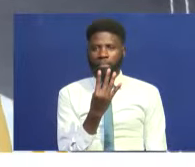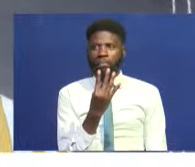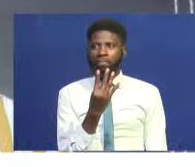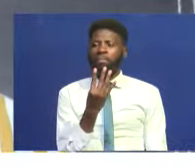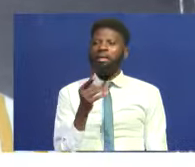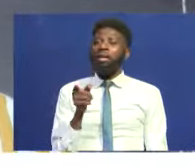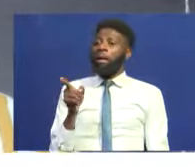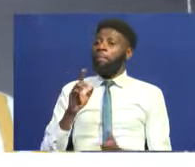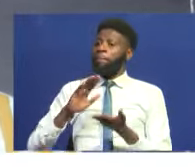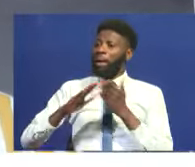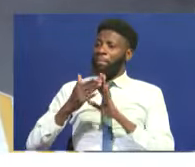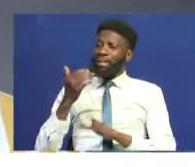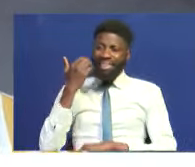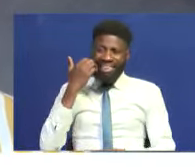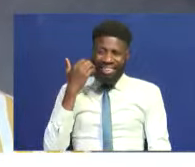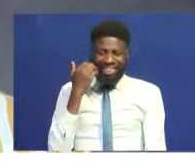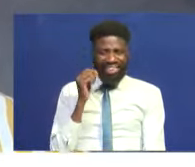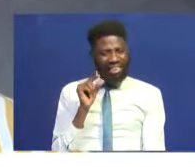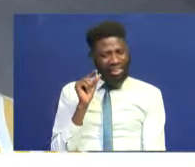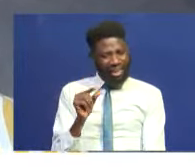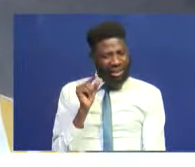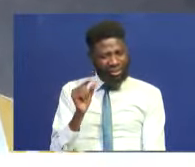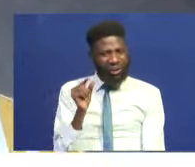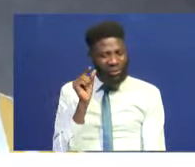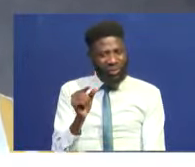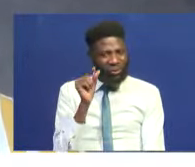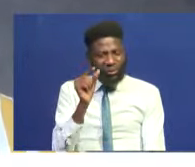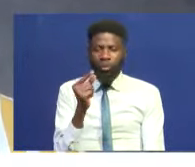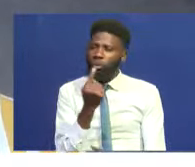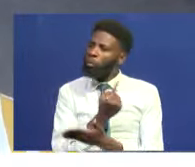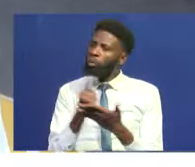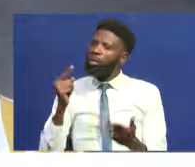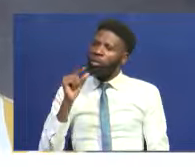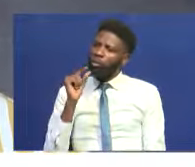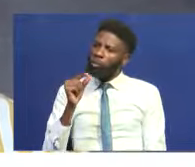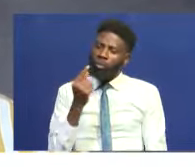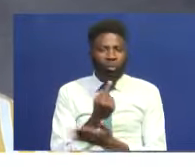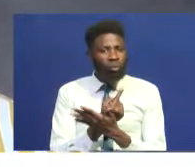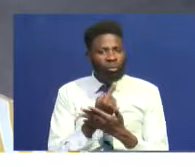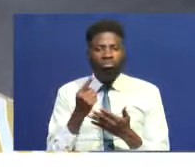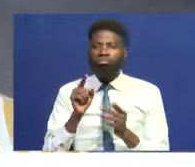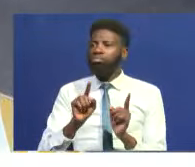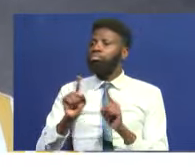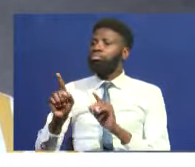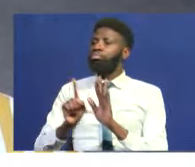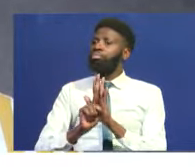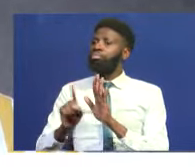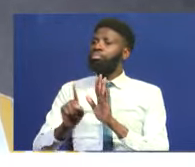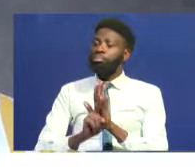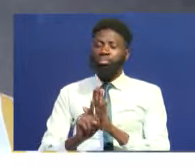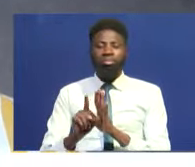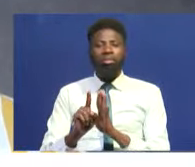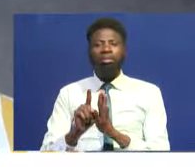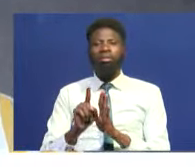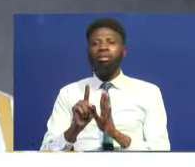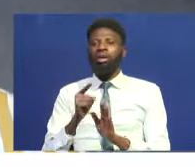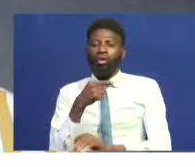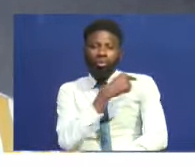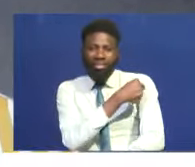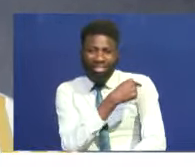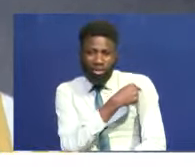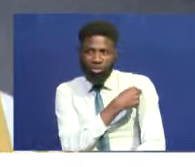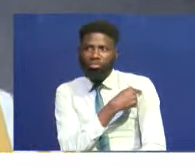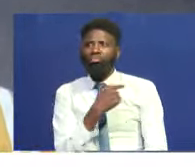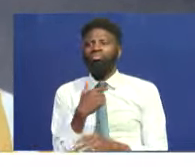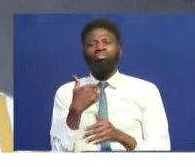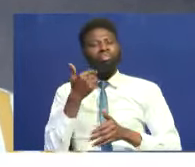sick consecutively, almost every week, taking him for medications. Then also after